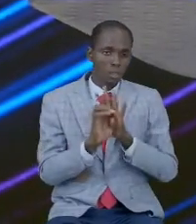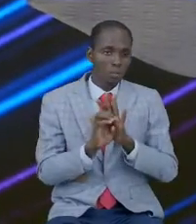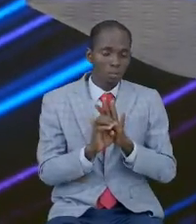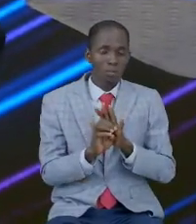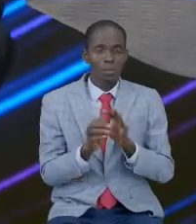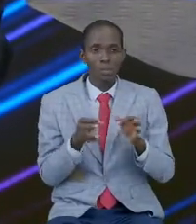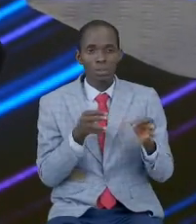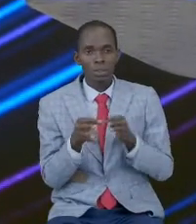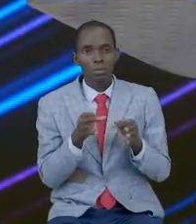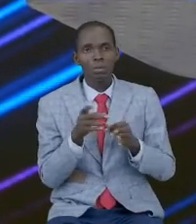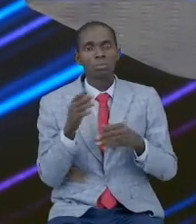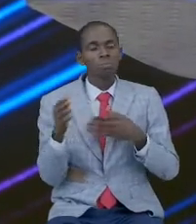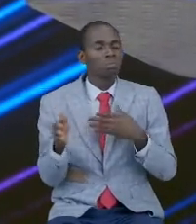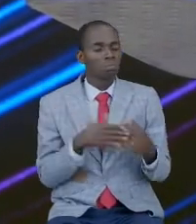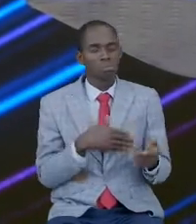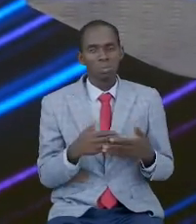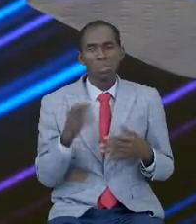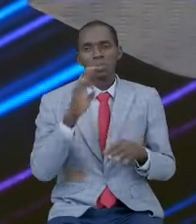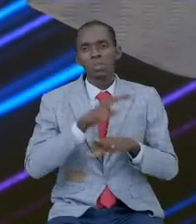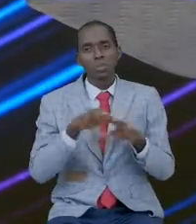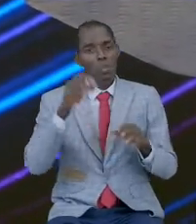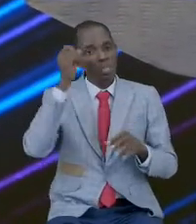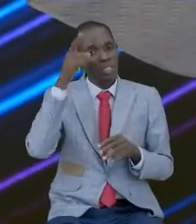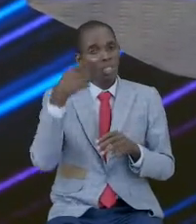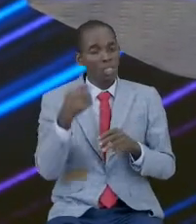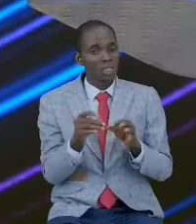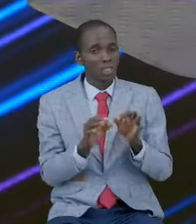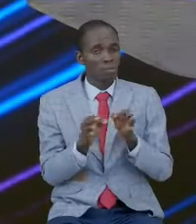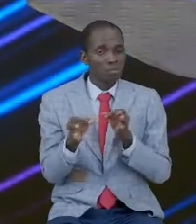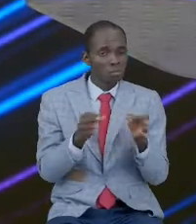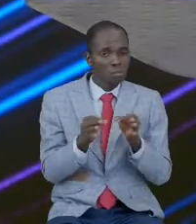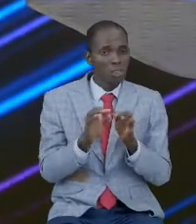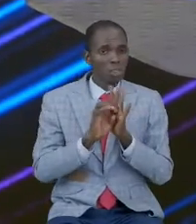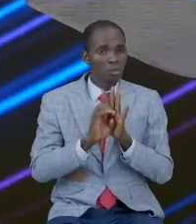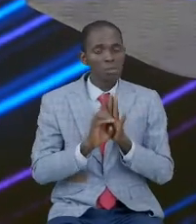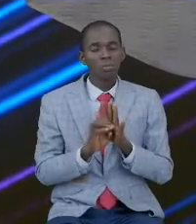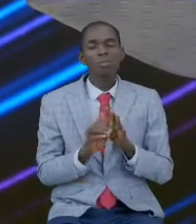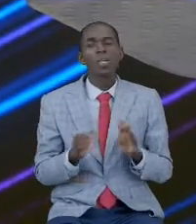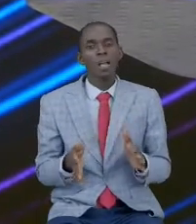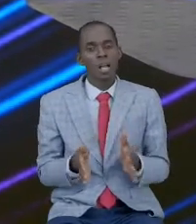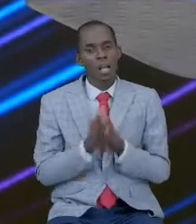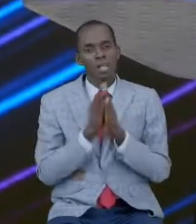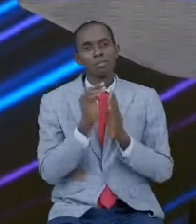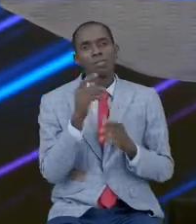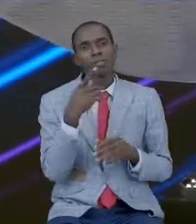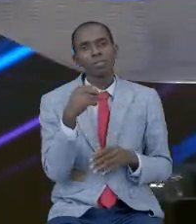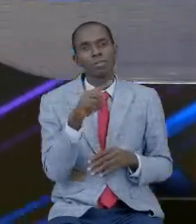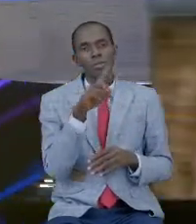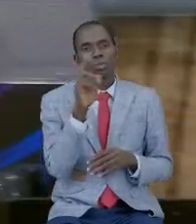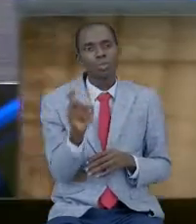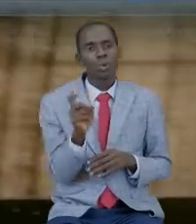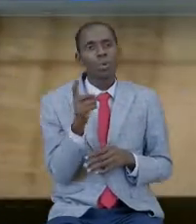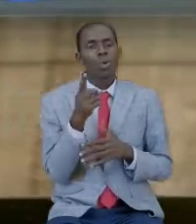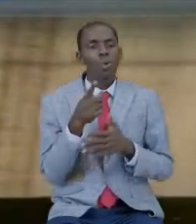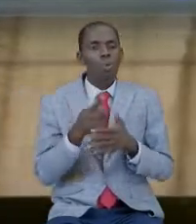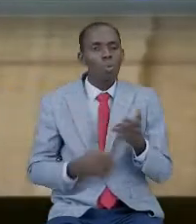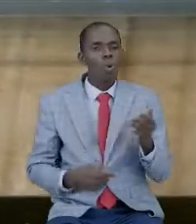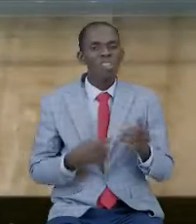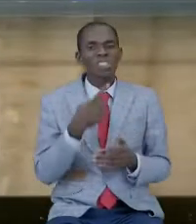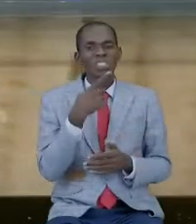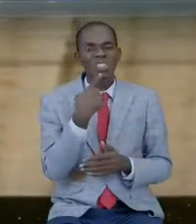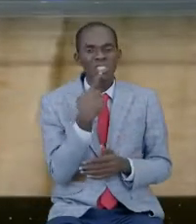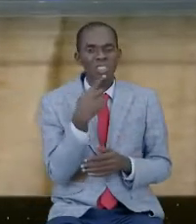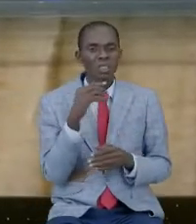if you don't understand the illustration, nevertheless, ask the question, what says